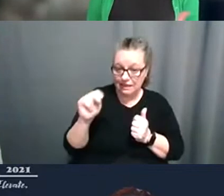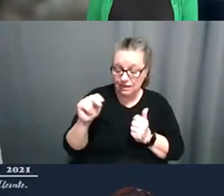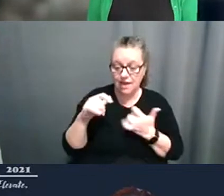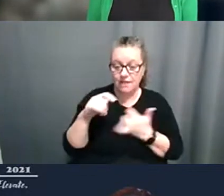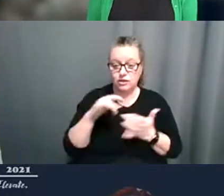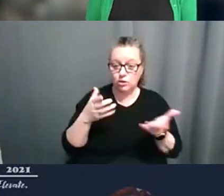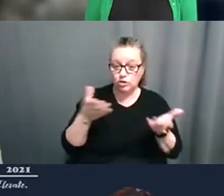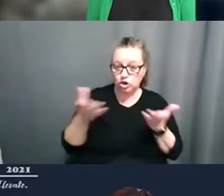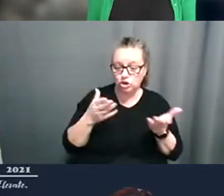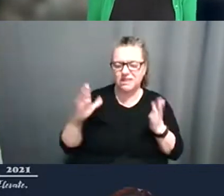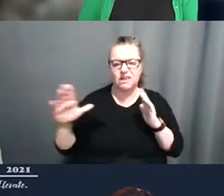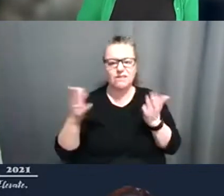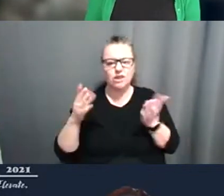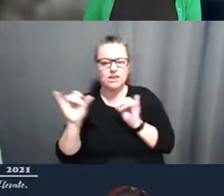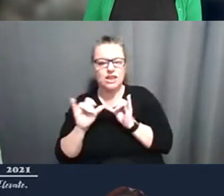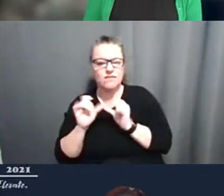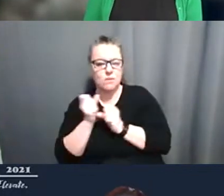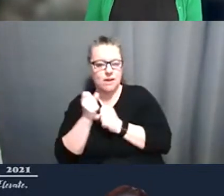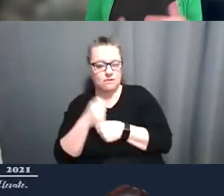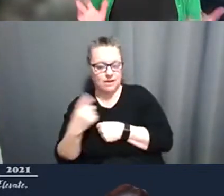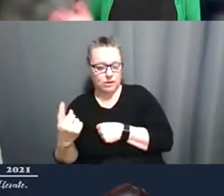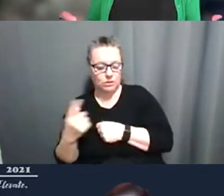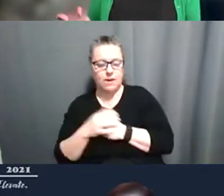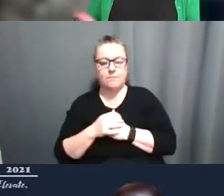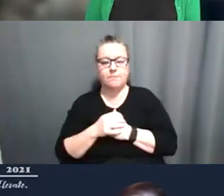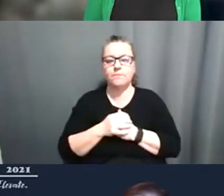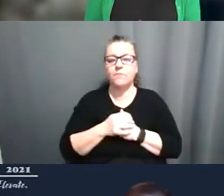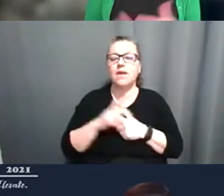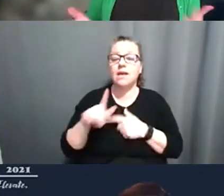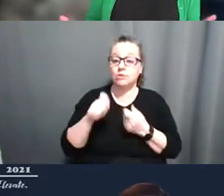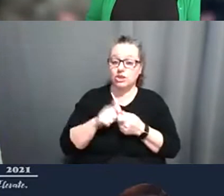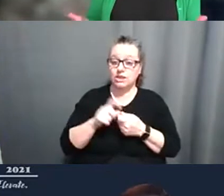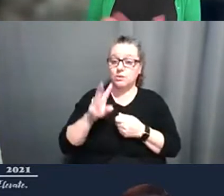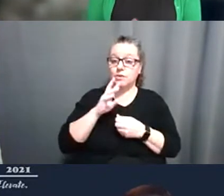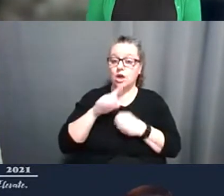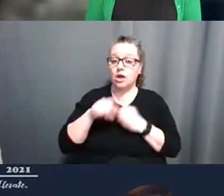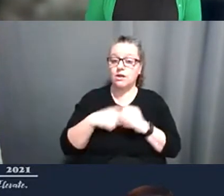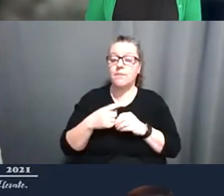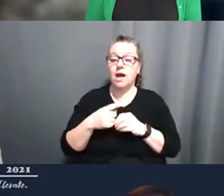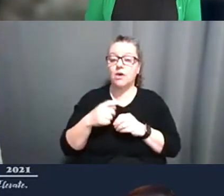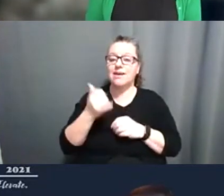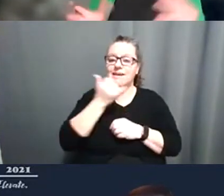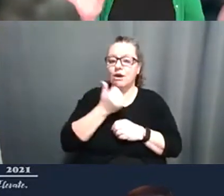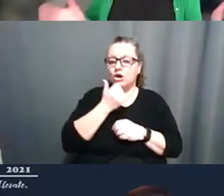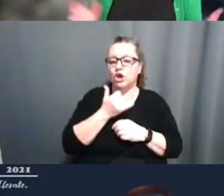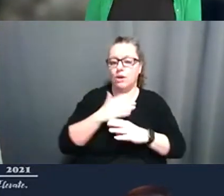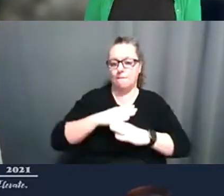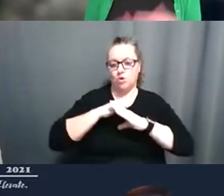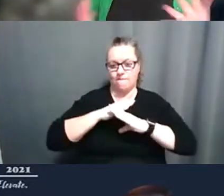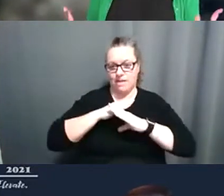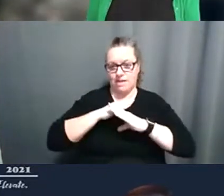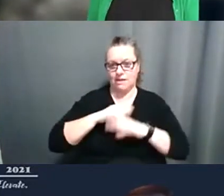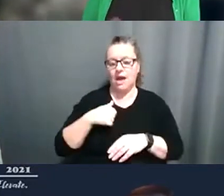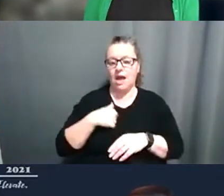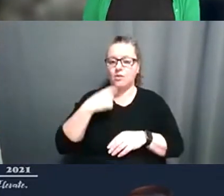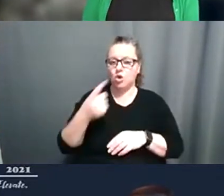versus an engineering and manufacturing one. And in particular about airproofing, because I told him I was trying